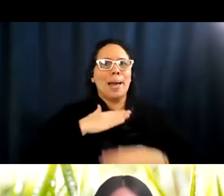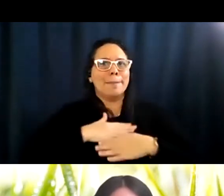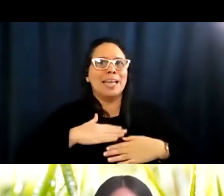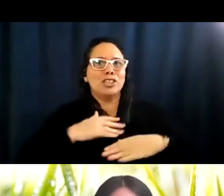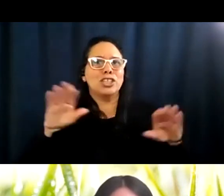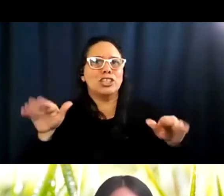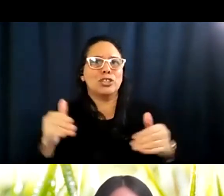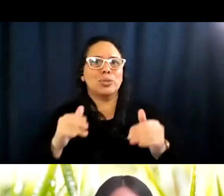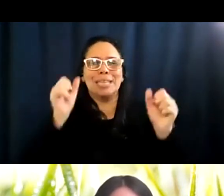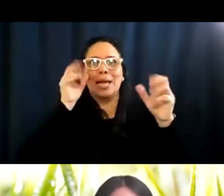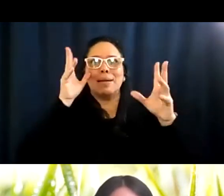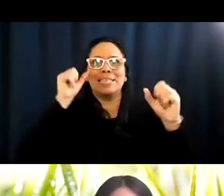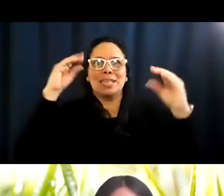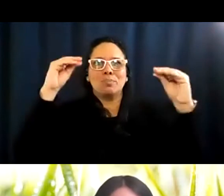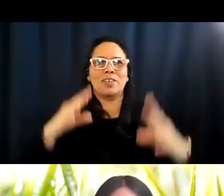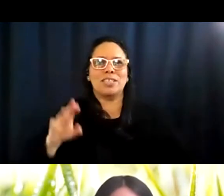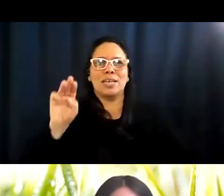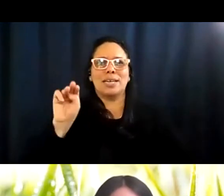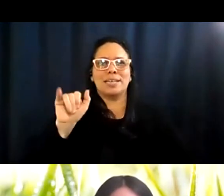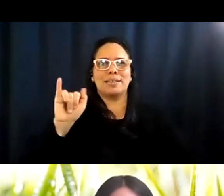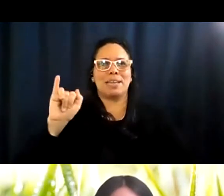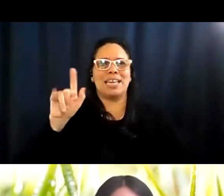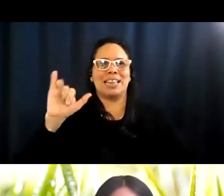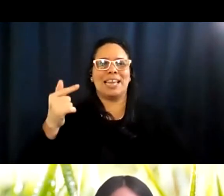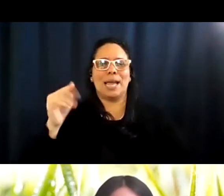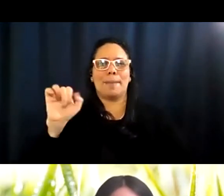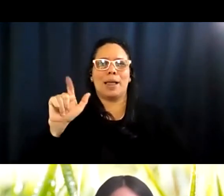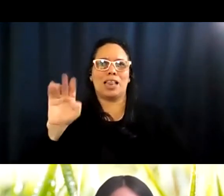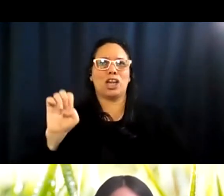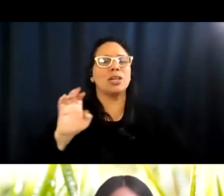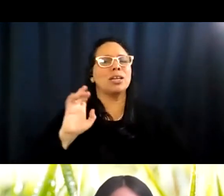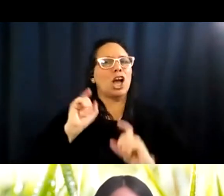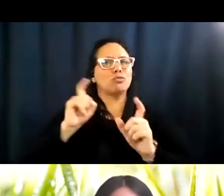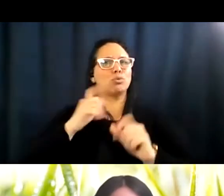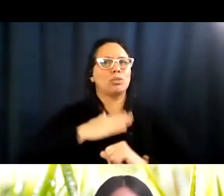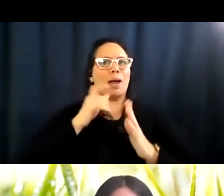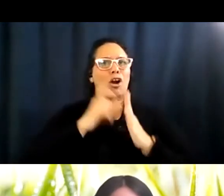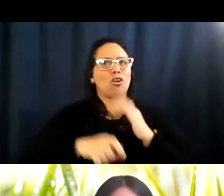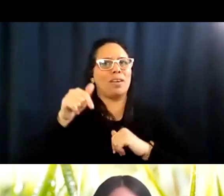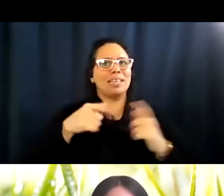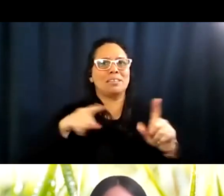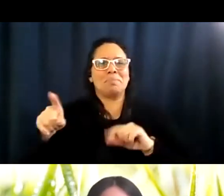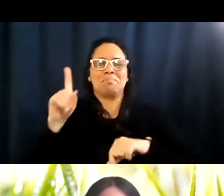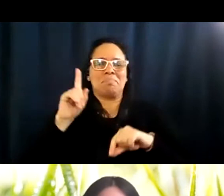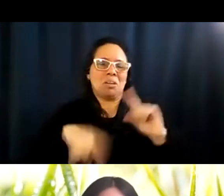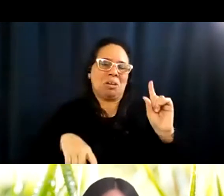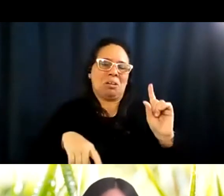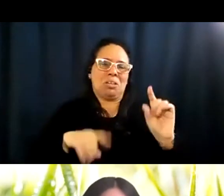introduce the amazing Professor Milang Malone, whose contributions to my article in this event cannot go unexpressed.